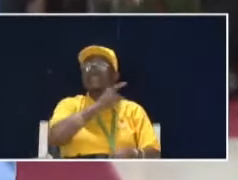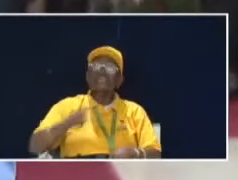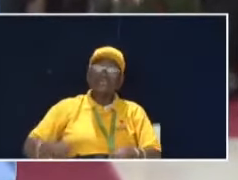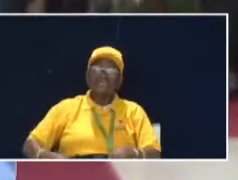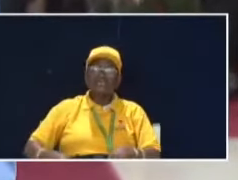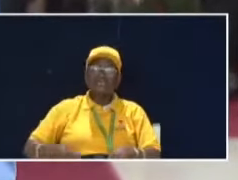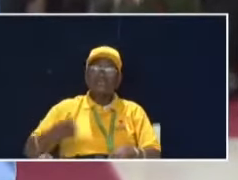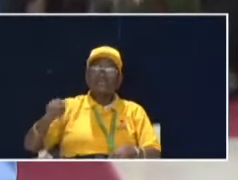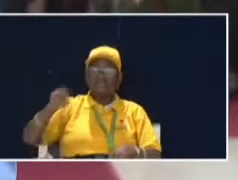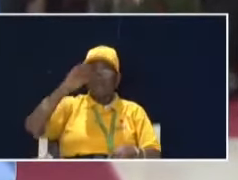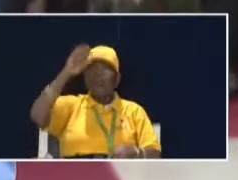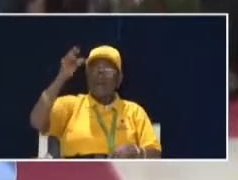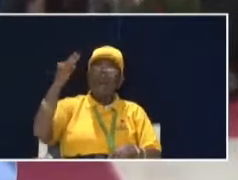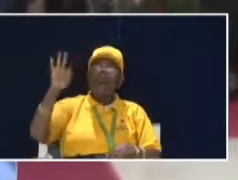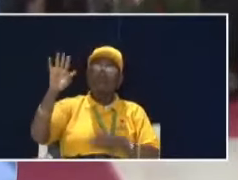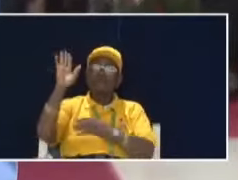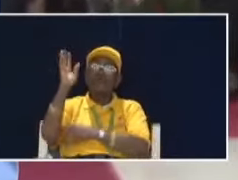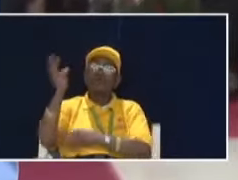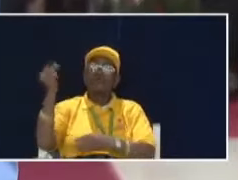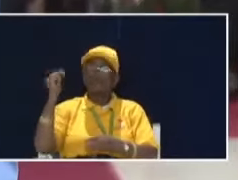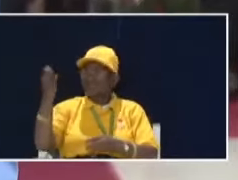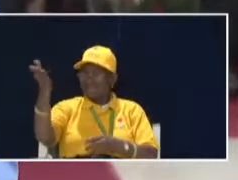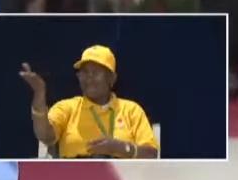The man of God was there in the house.